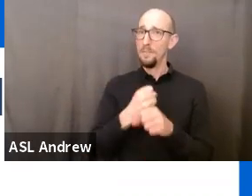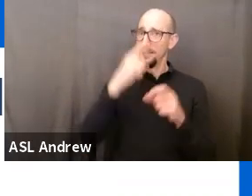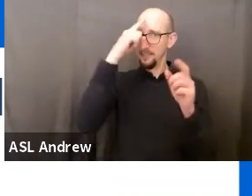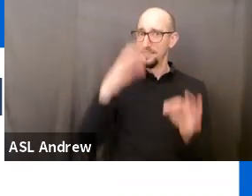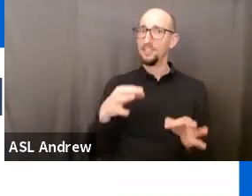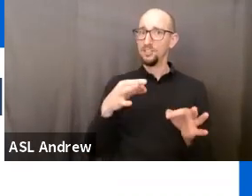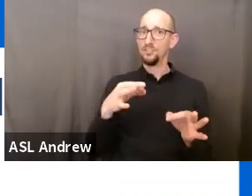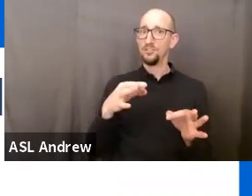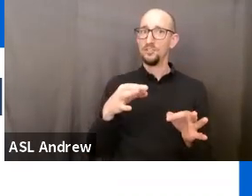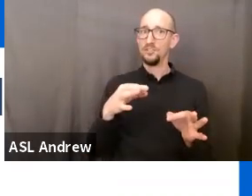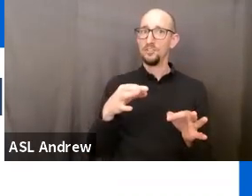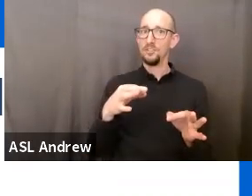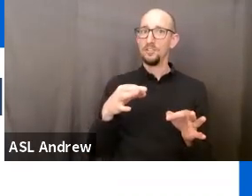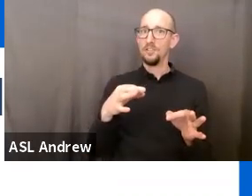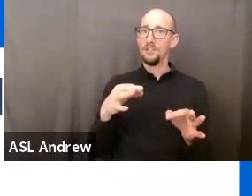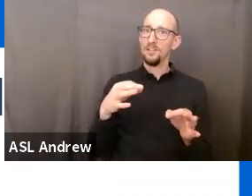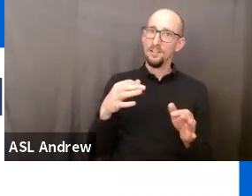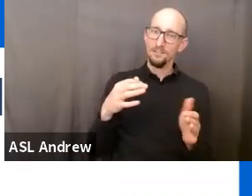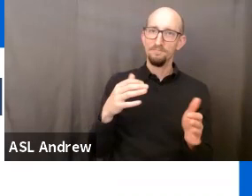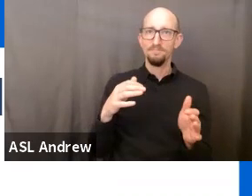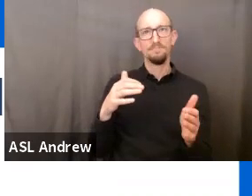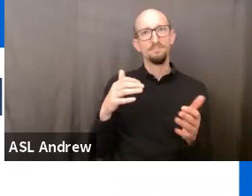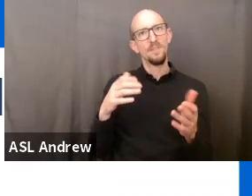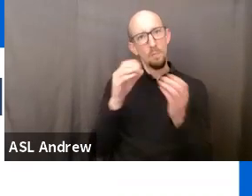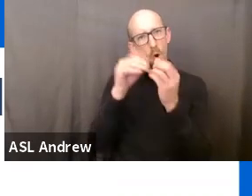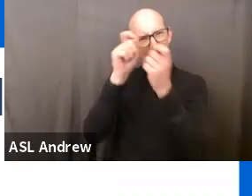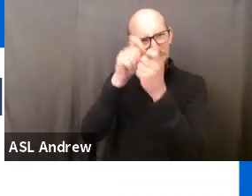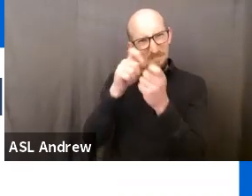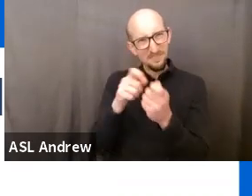better. So 8 tiers are always going to be better than 4.